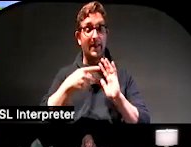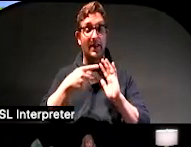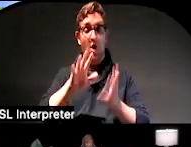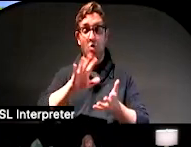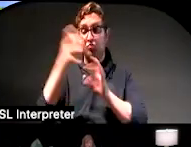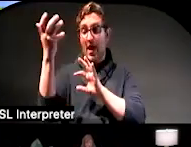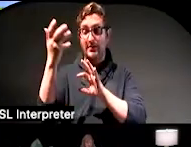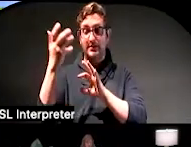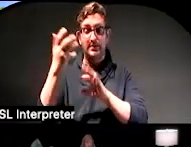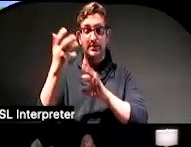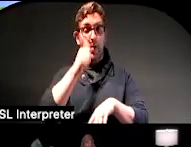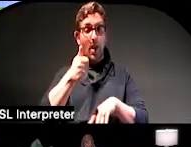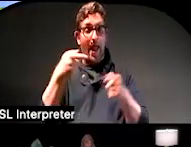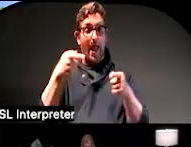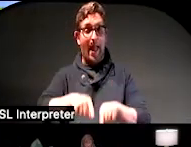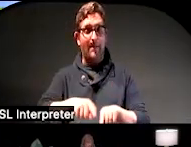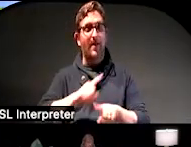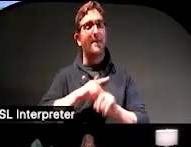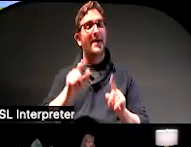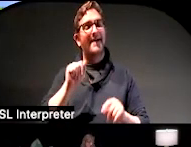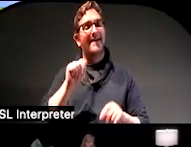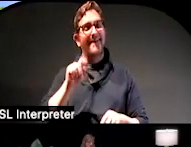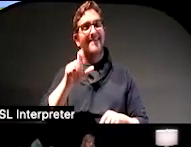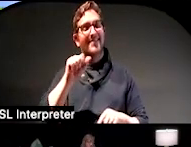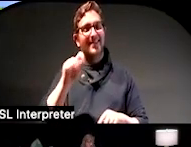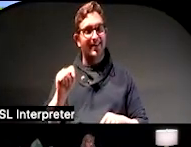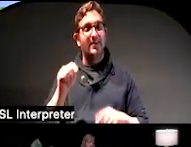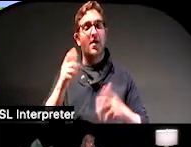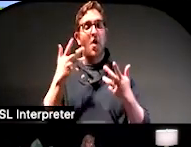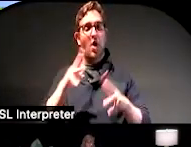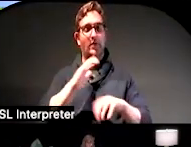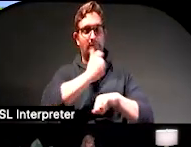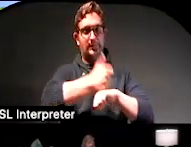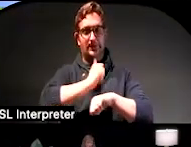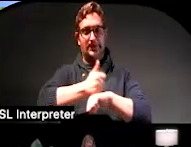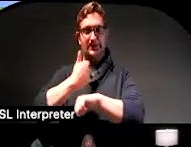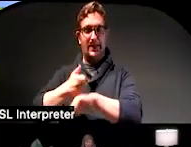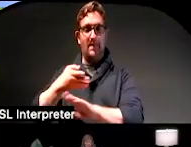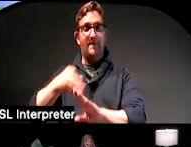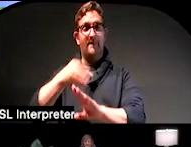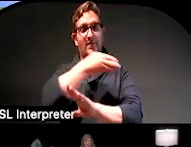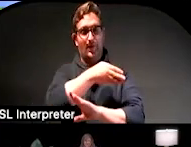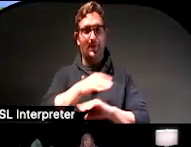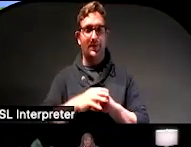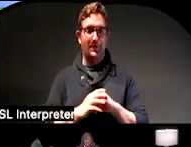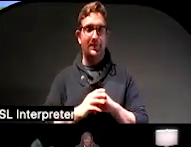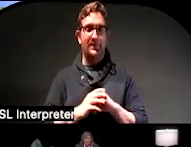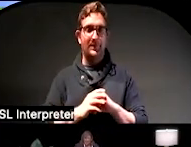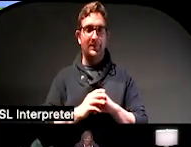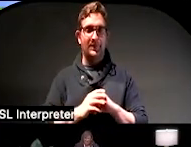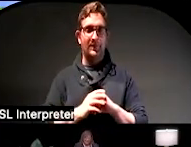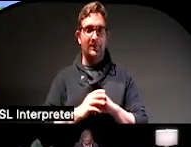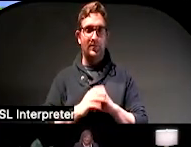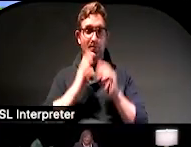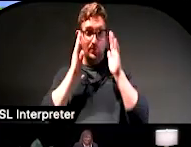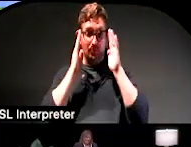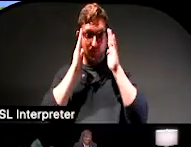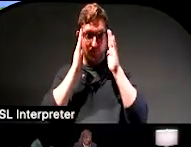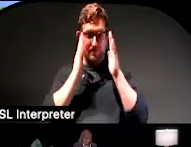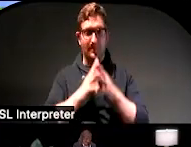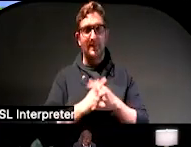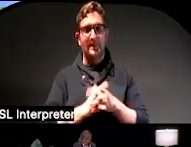at least the pieces are in place. All right.